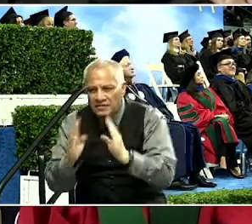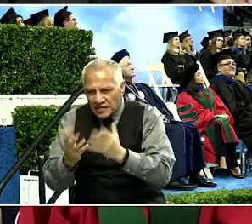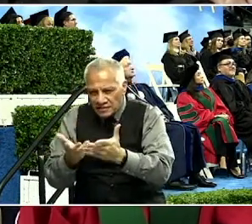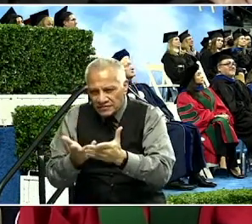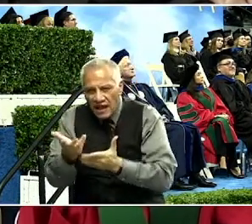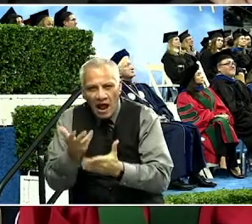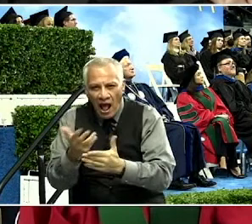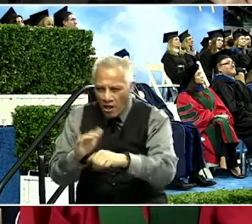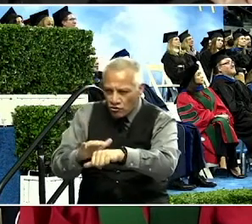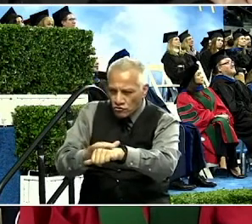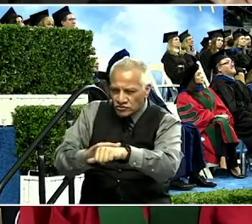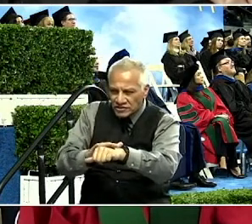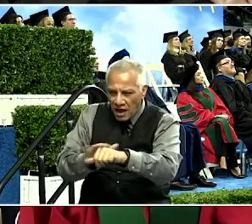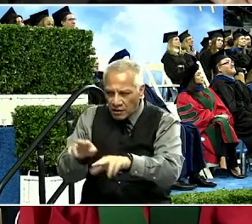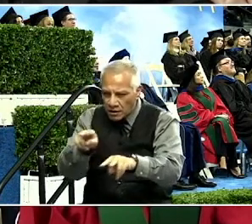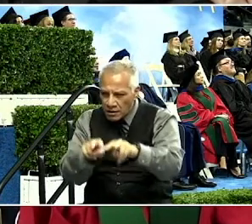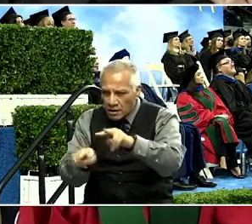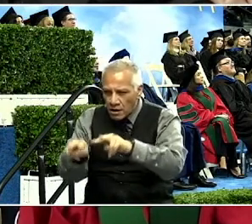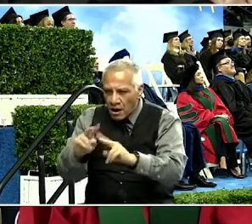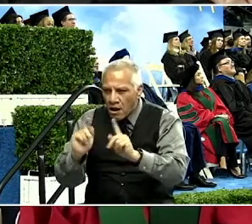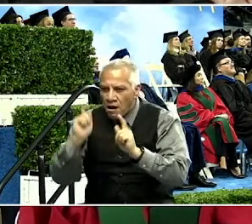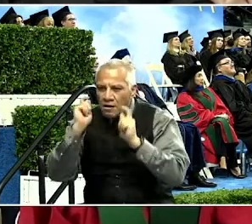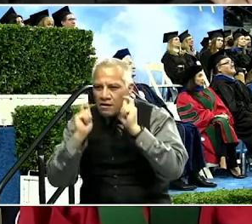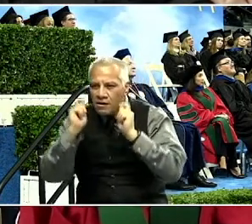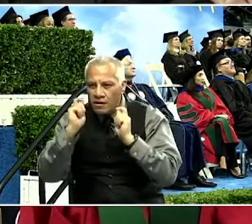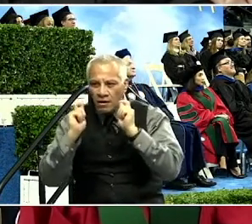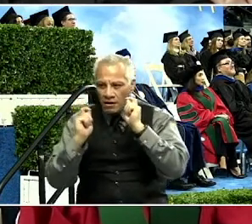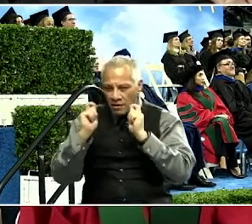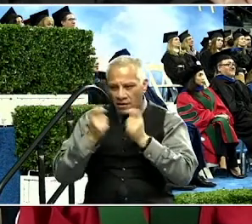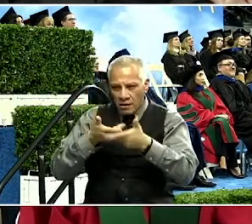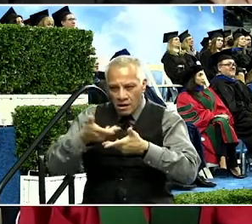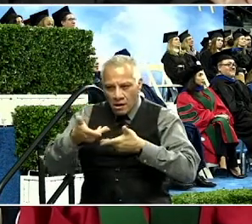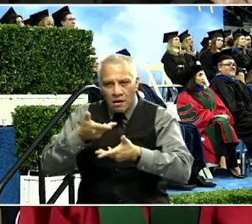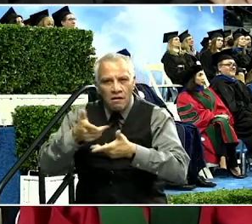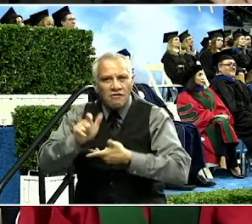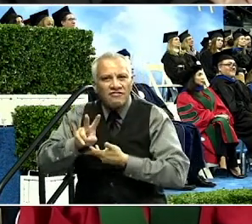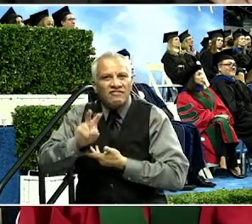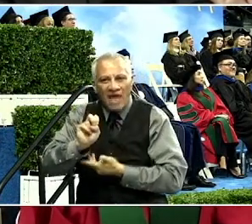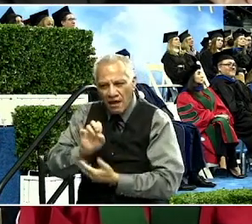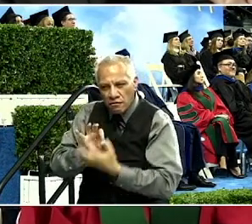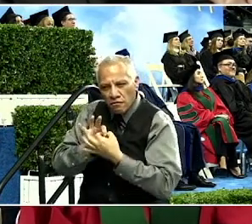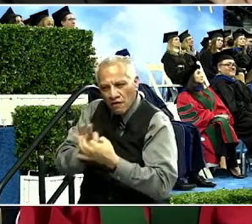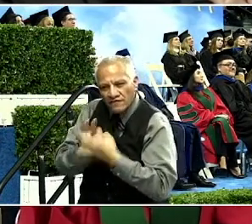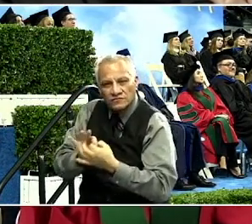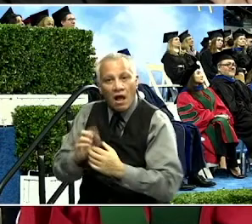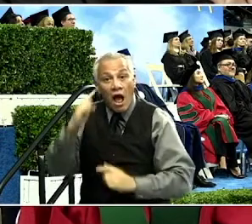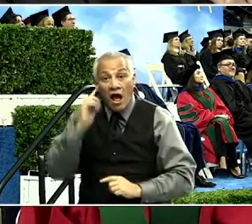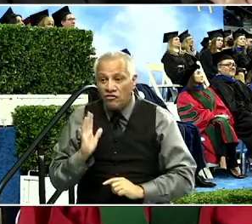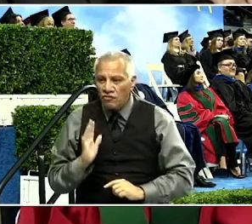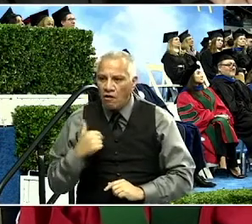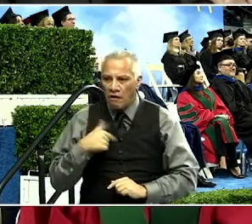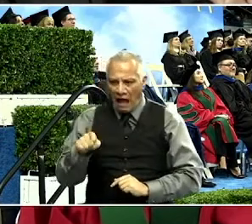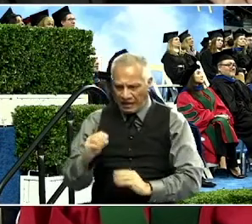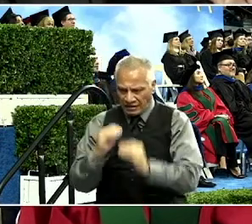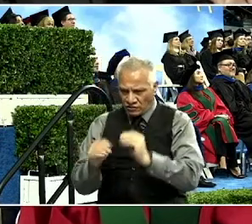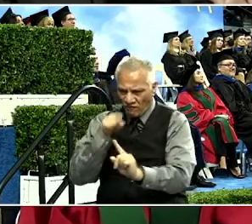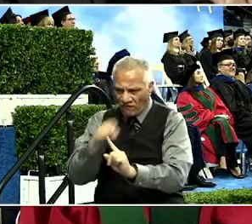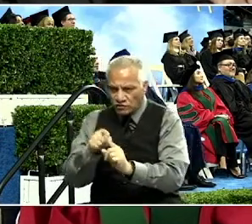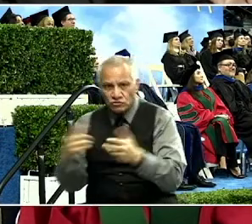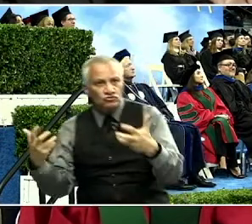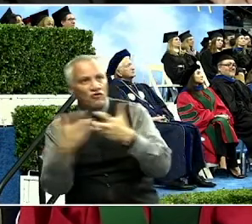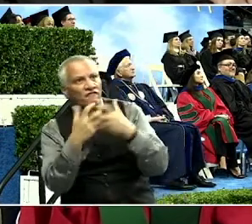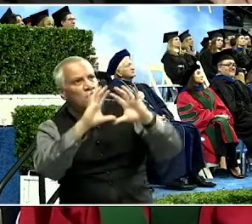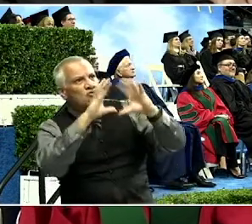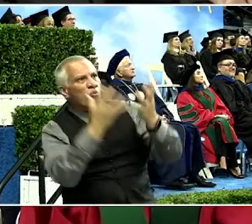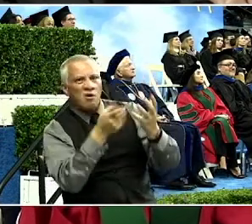the subtle, silent, everyday expressions of an unconditional love. I used to think that she needed to be fixed in order to fit into this messed